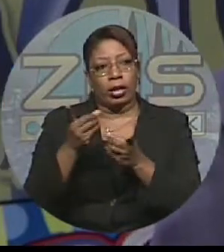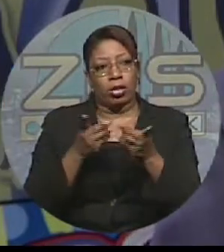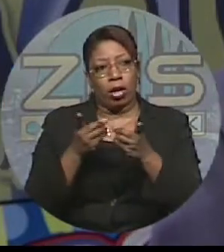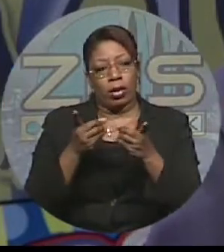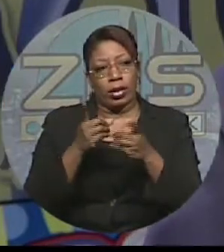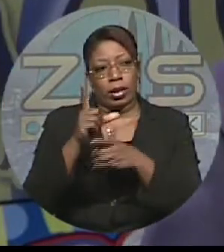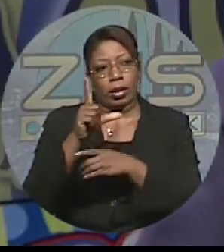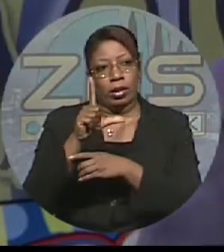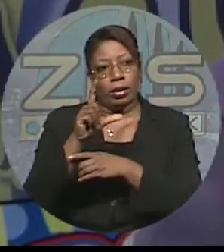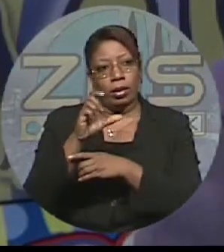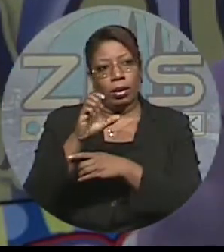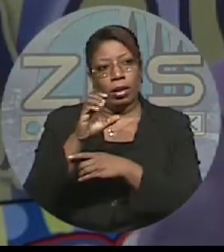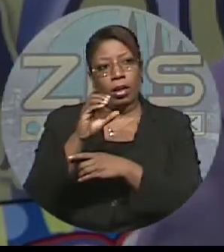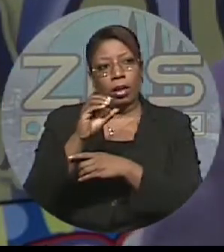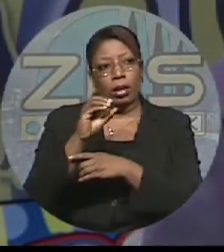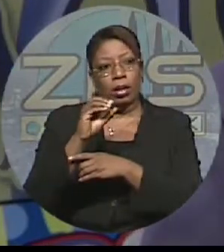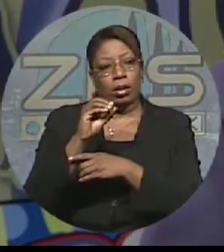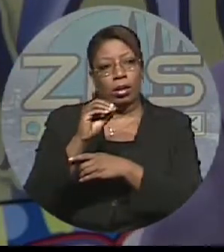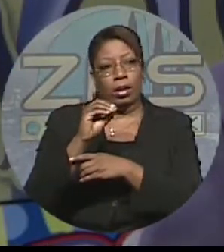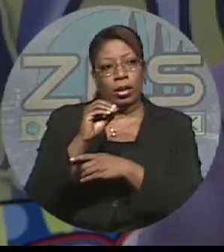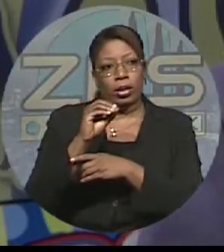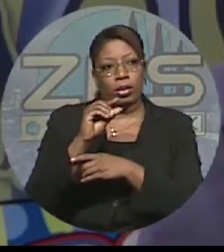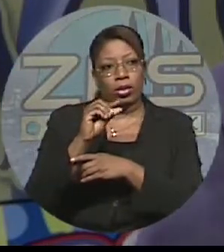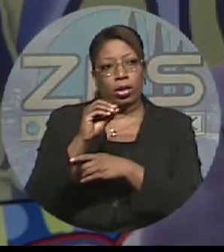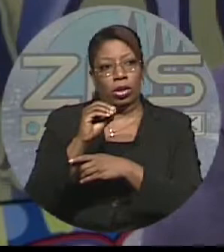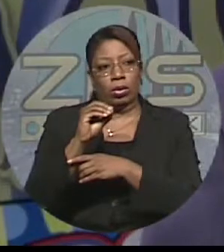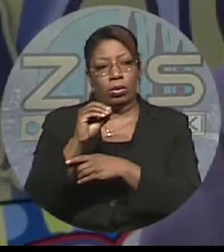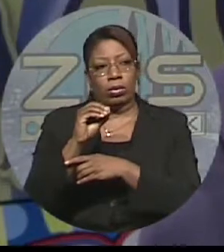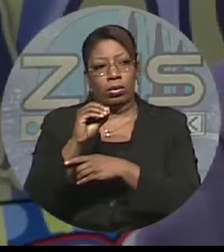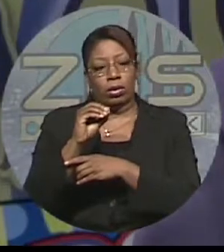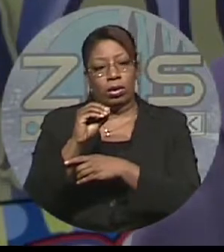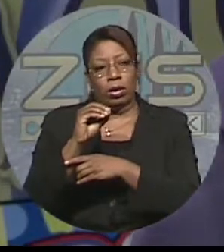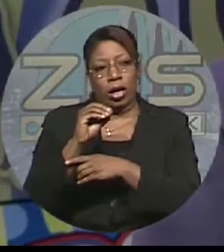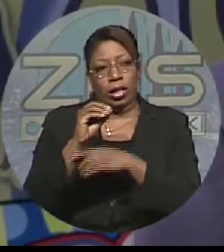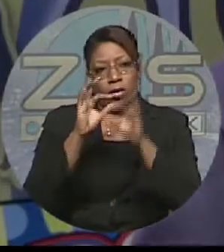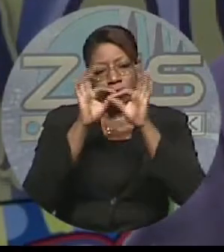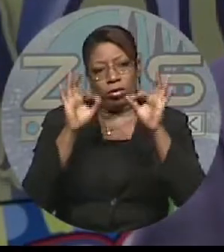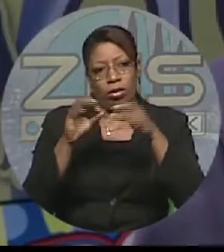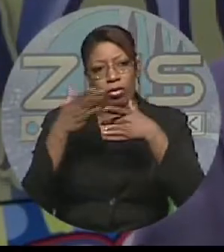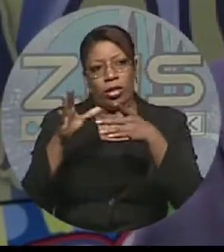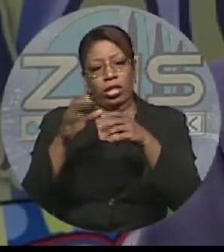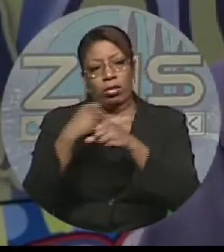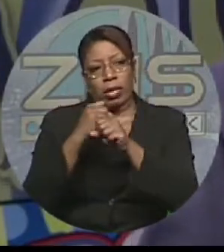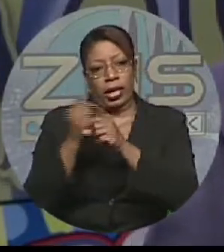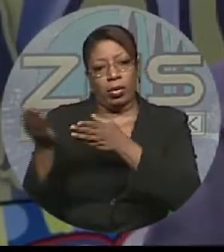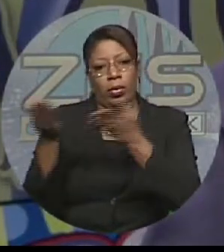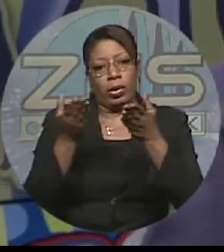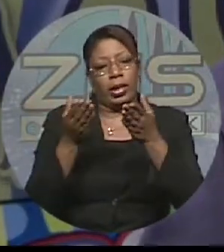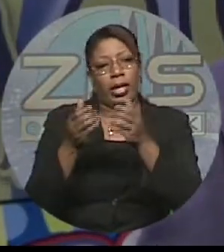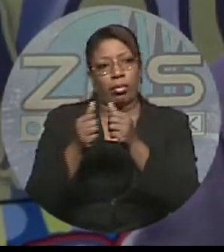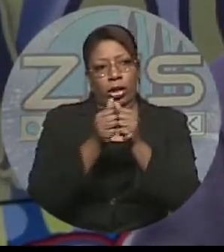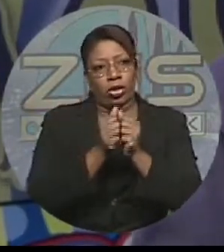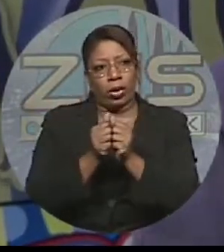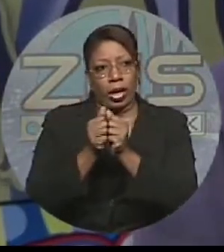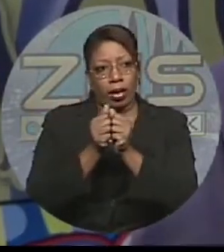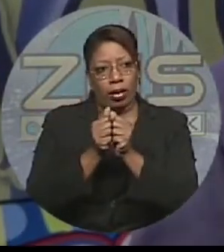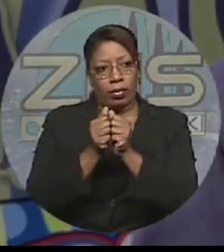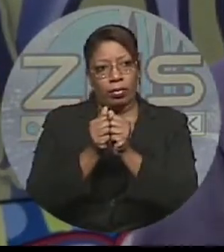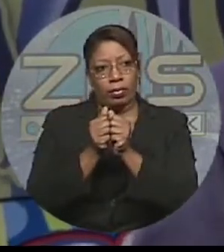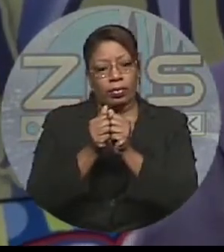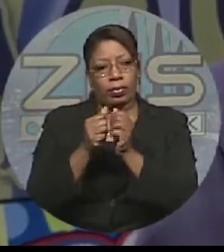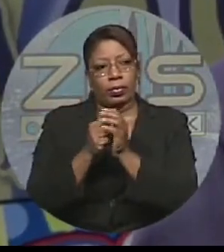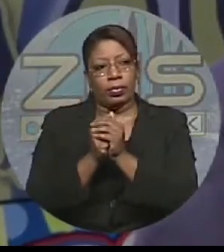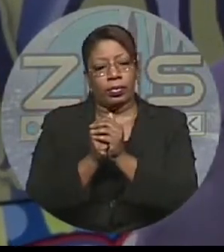type structure where all of the parts are fabricated, the steel framing and so forth. And once you get that substructure constructed to carry